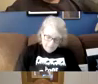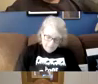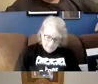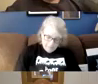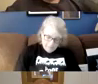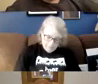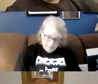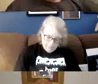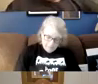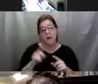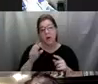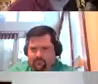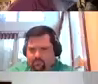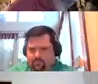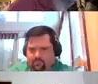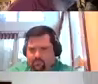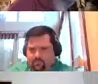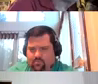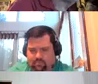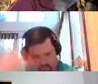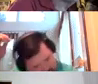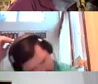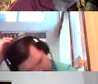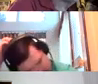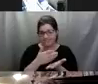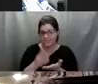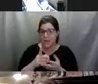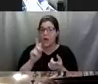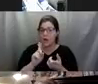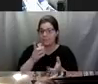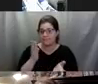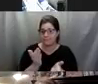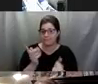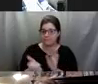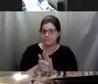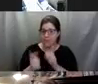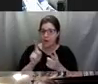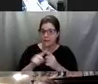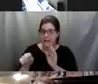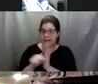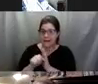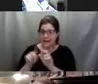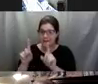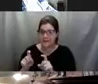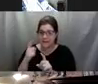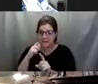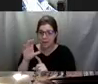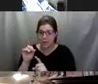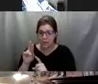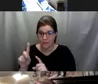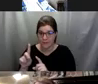you know, in a lot of sides of that hologram, and as a person who really, really gets COVID